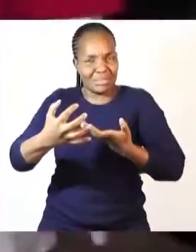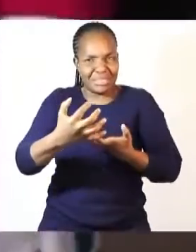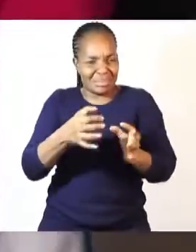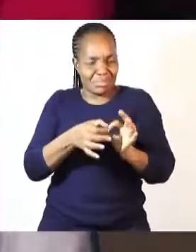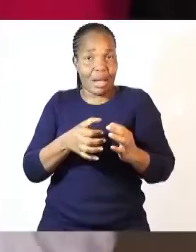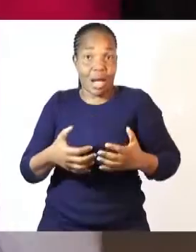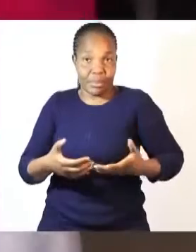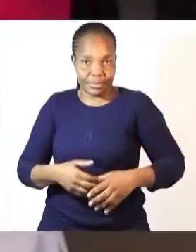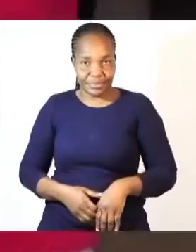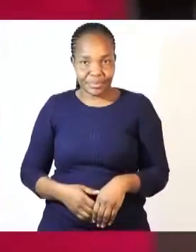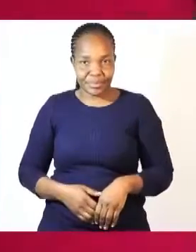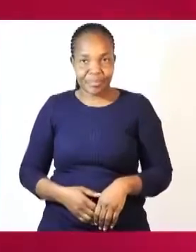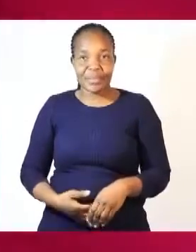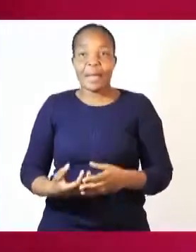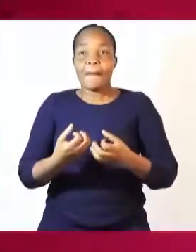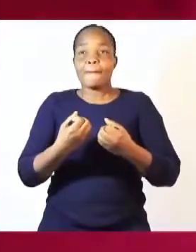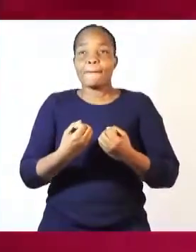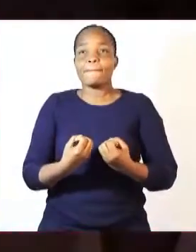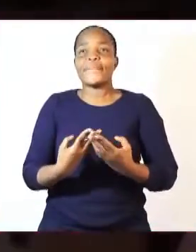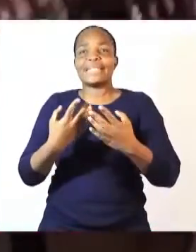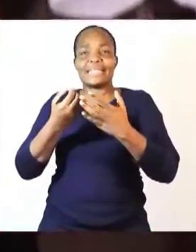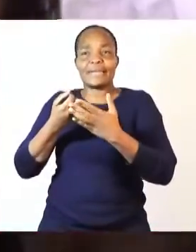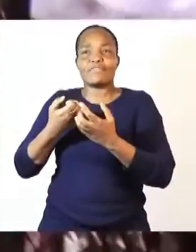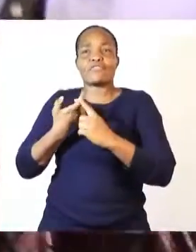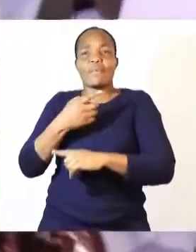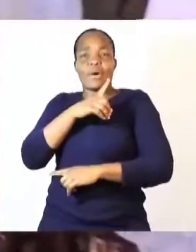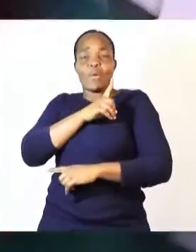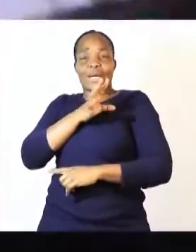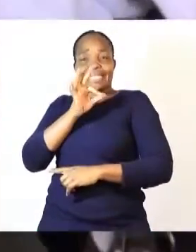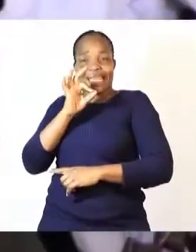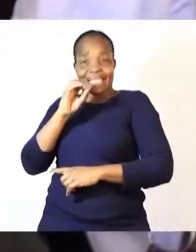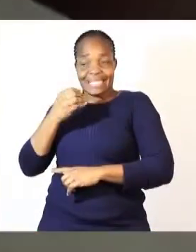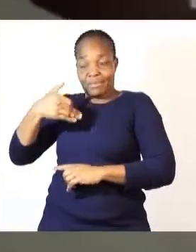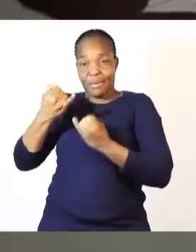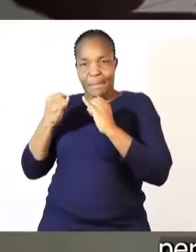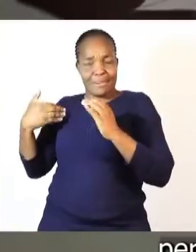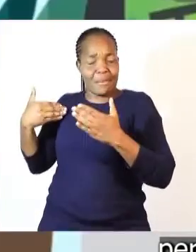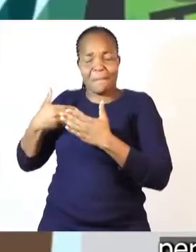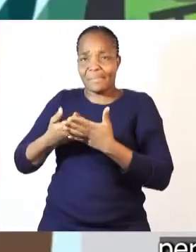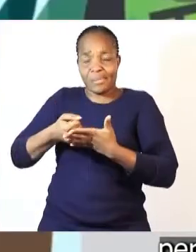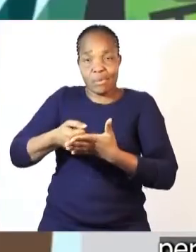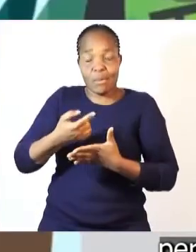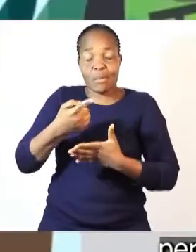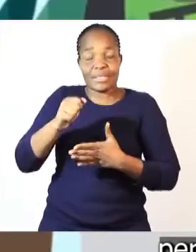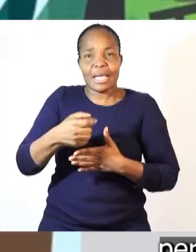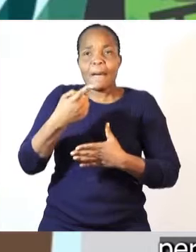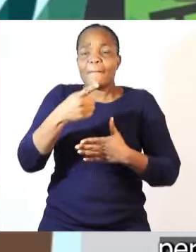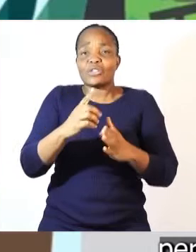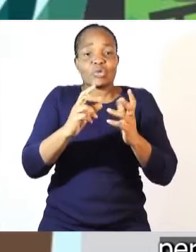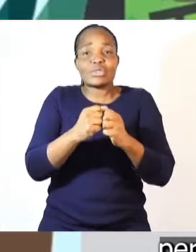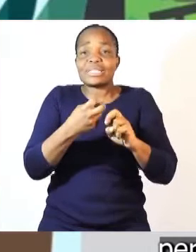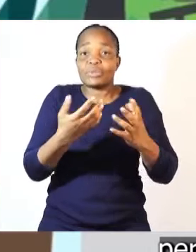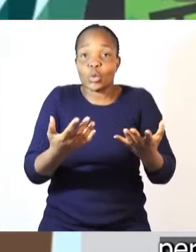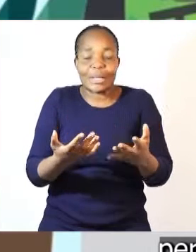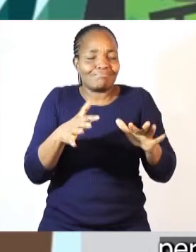Well, although many strides have been taken since independence in 1990, persons with disabilities are still